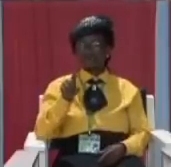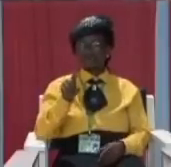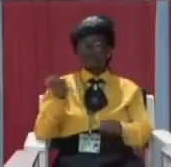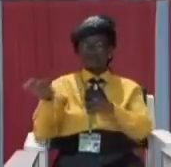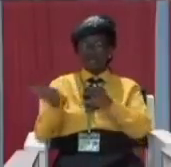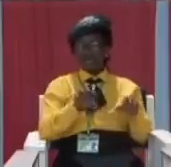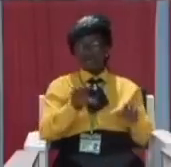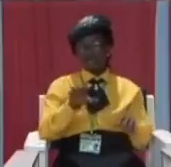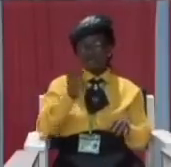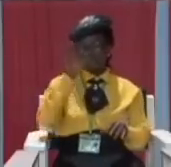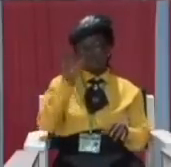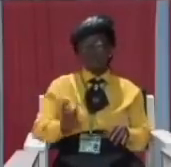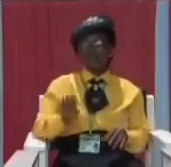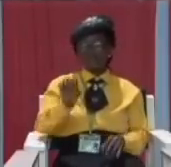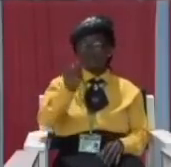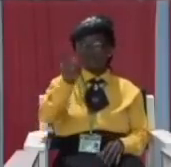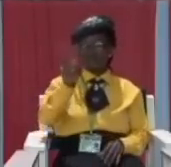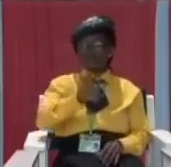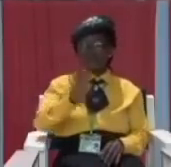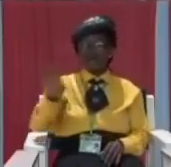Acts 12 from verse 5 to 11.